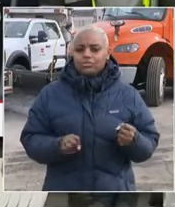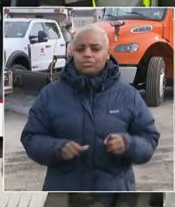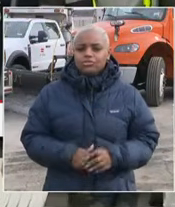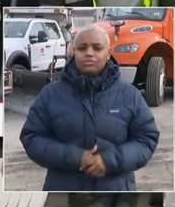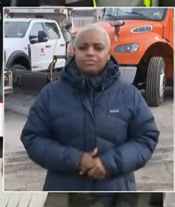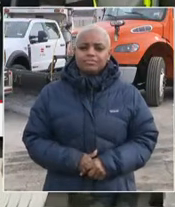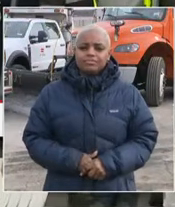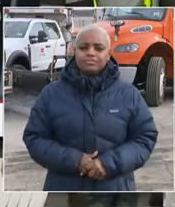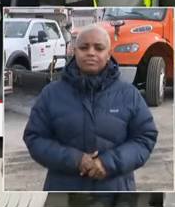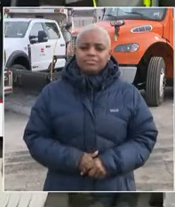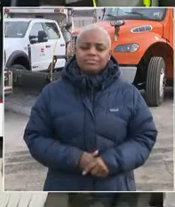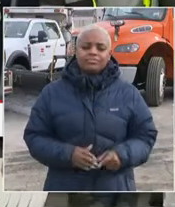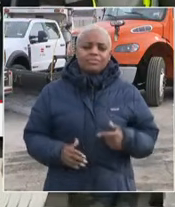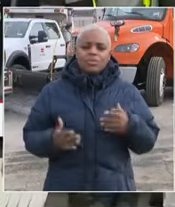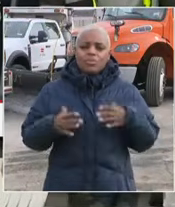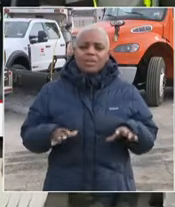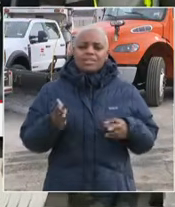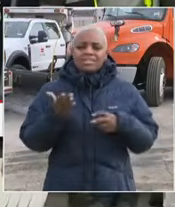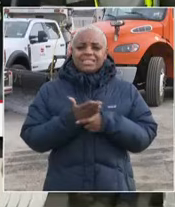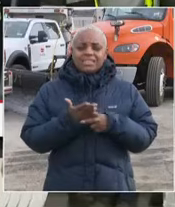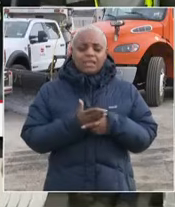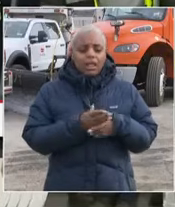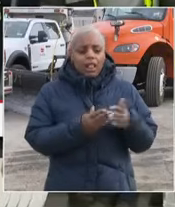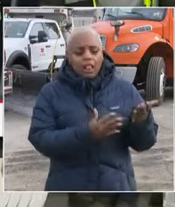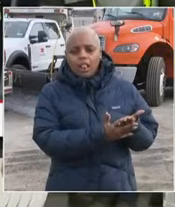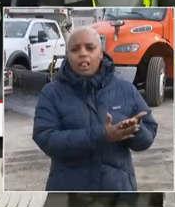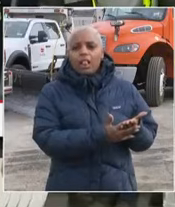avoid any fines or relocation of your vehicle.